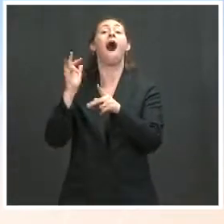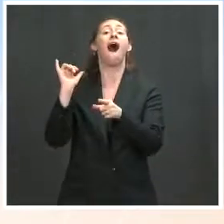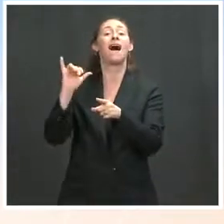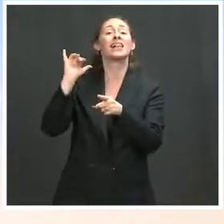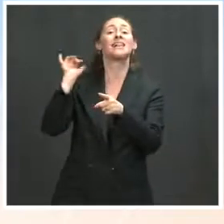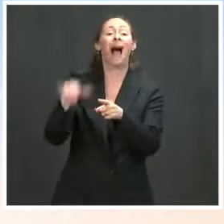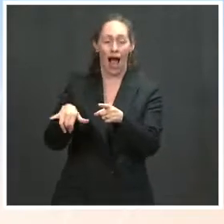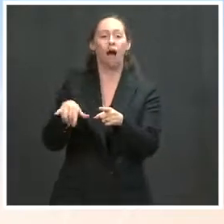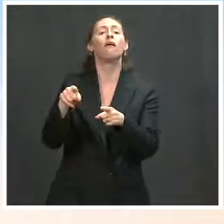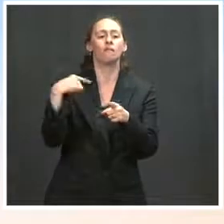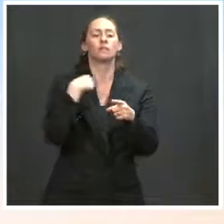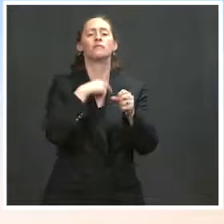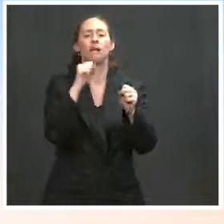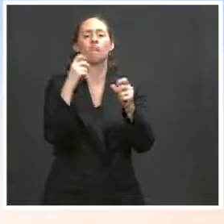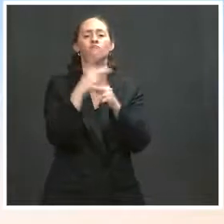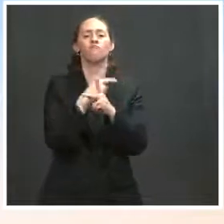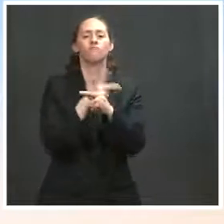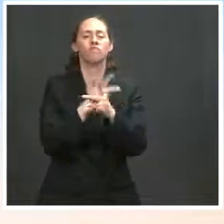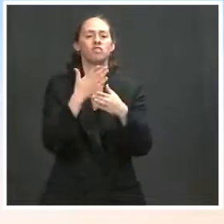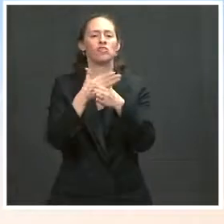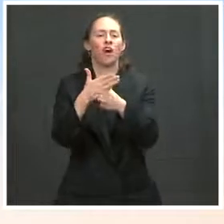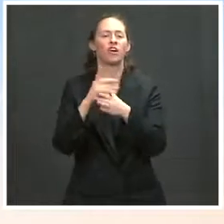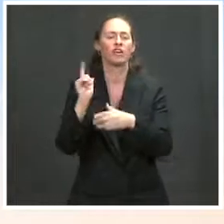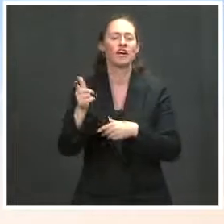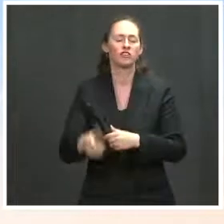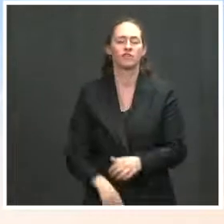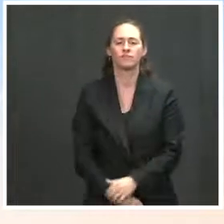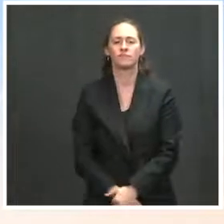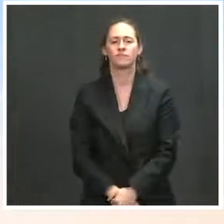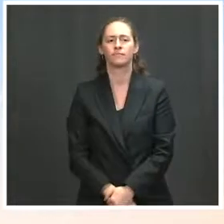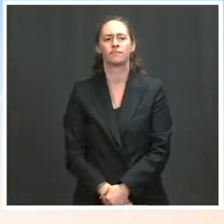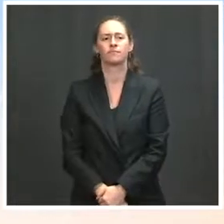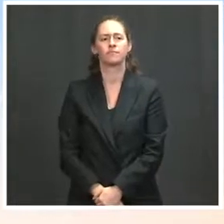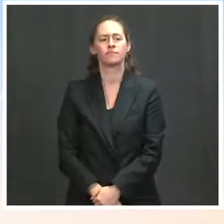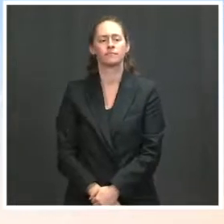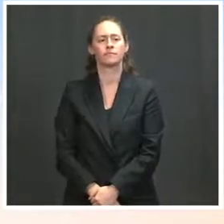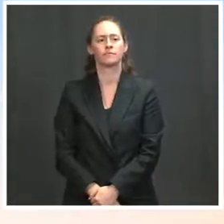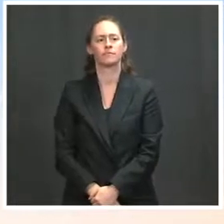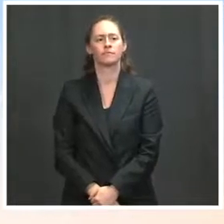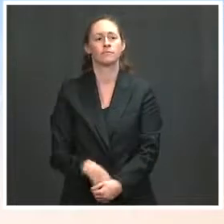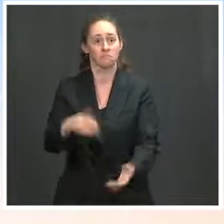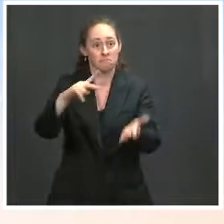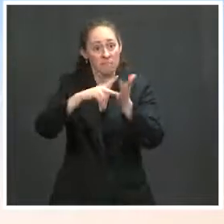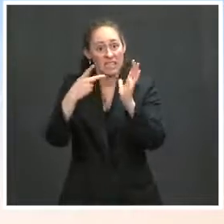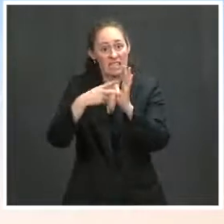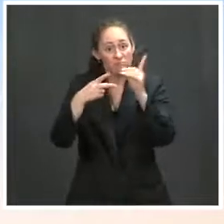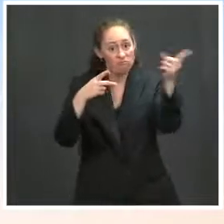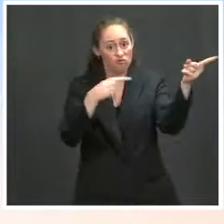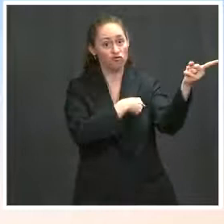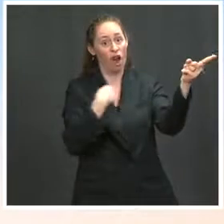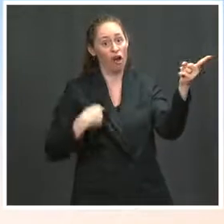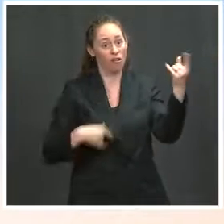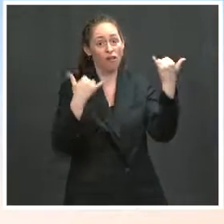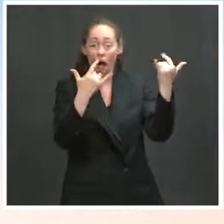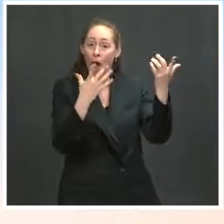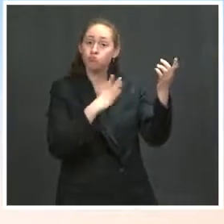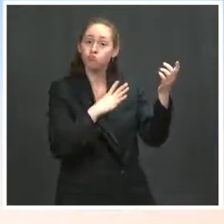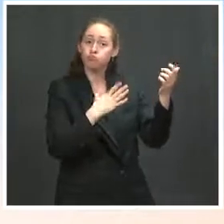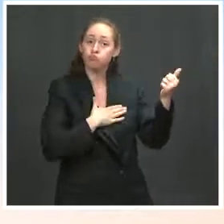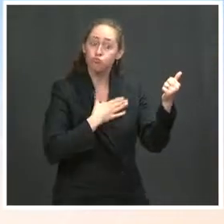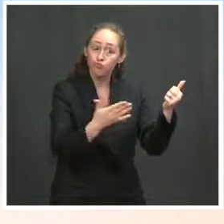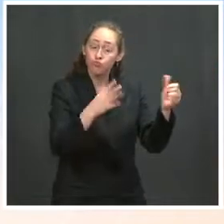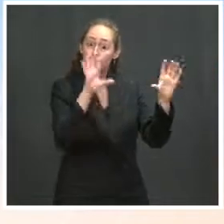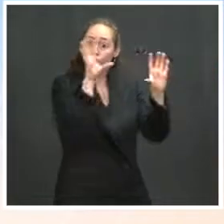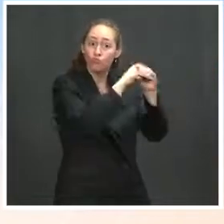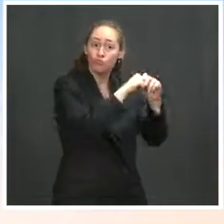So, but in terms of cooperating with the WHO investigations, there's nothing new from the White House in terms of encouraging China or penalties for China if it does